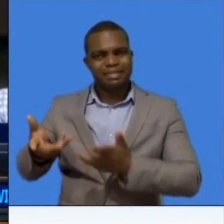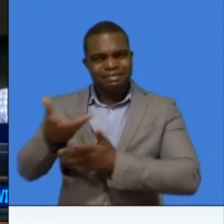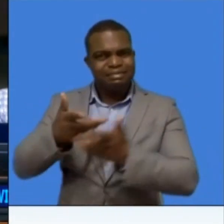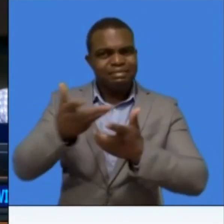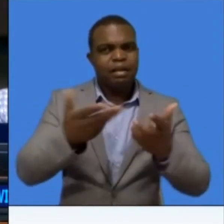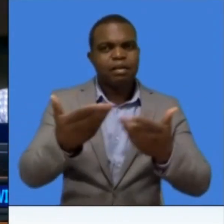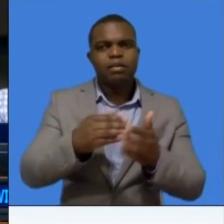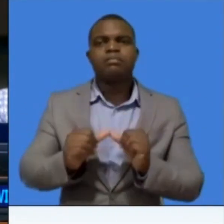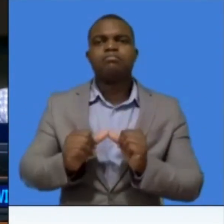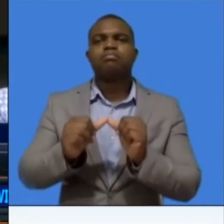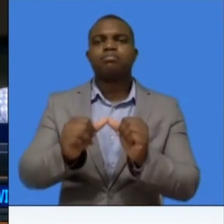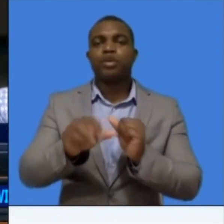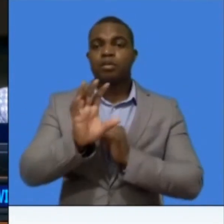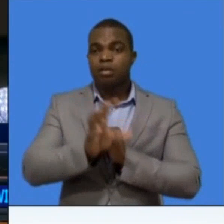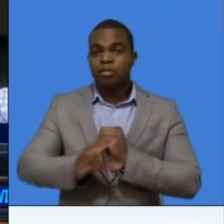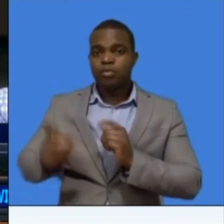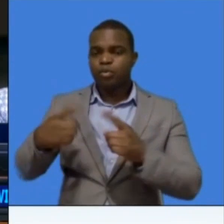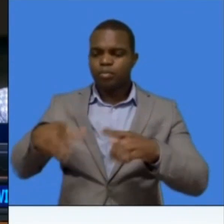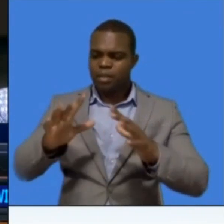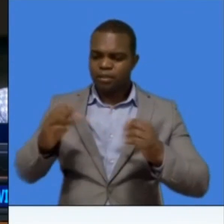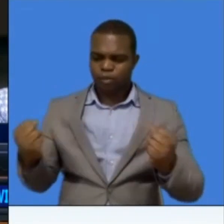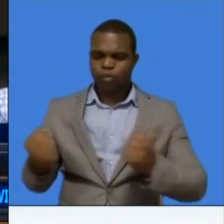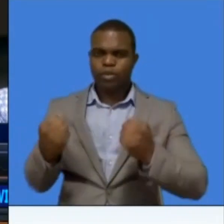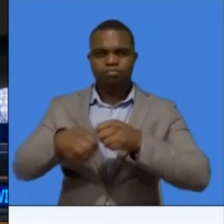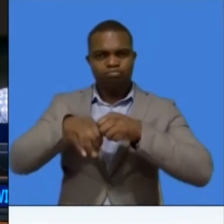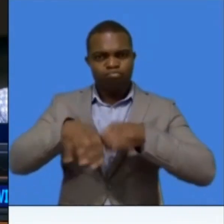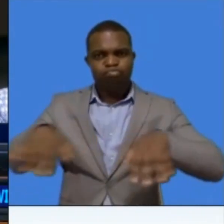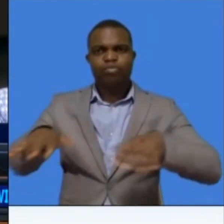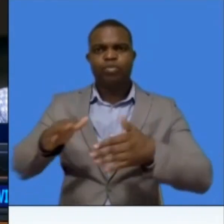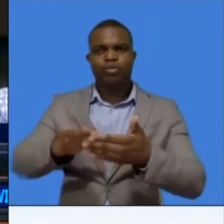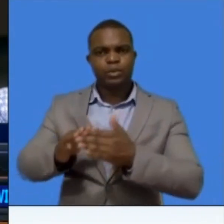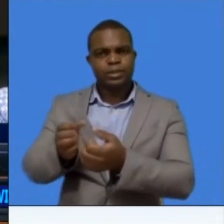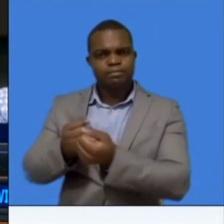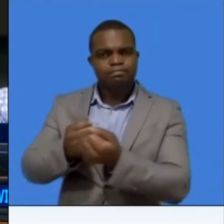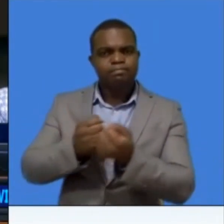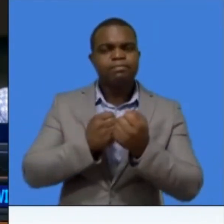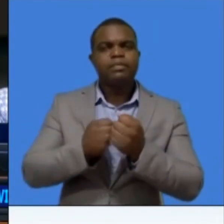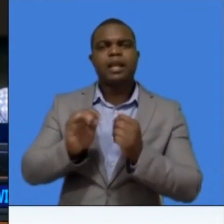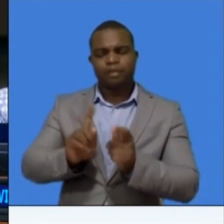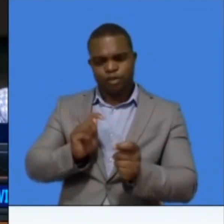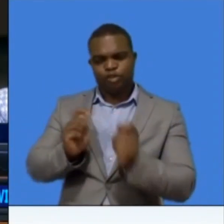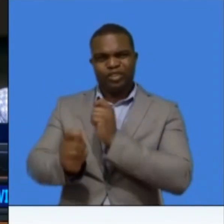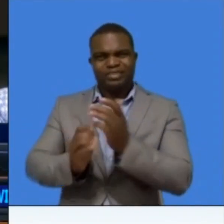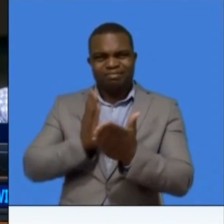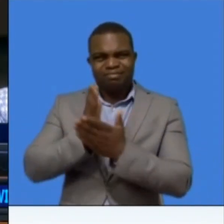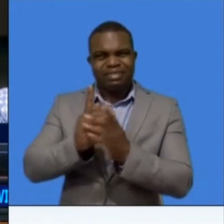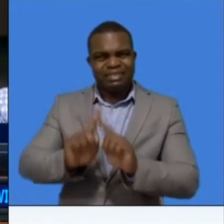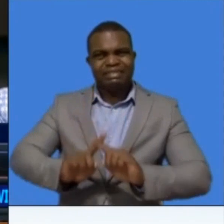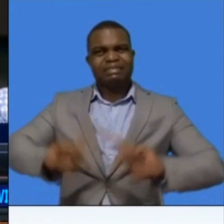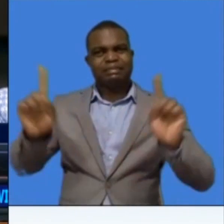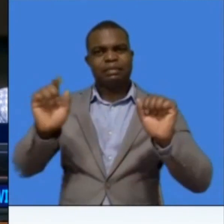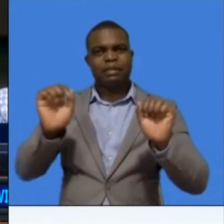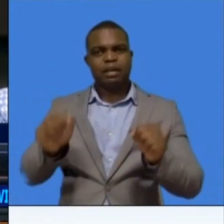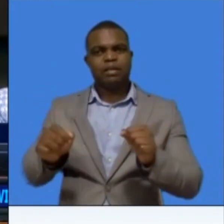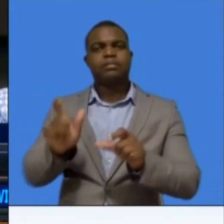equal partners and dignified human beings in the day-to-day life of our societies. As the late scientist Professor Stephen Hawking